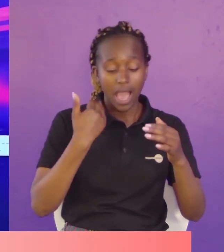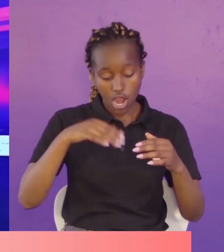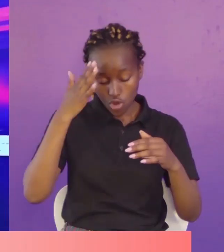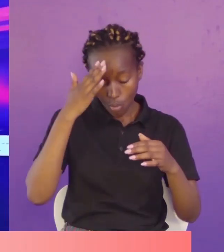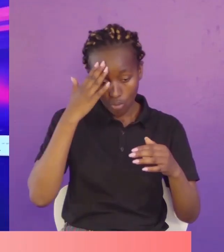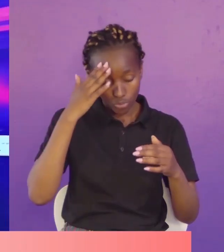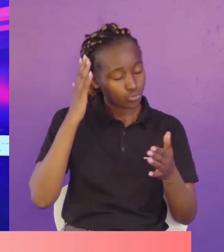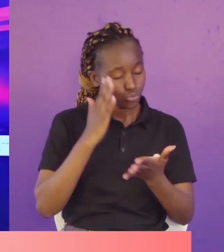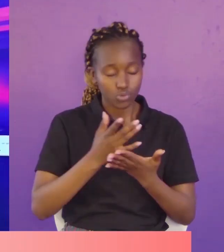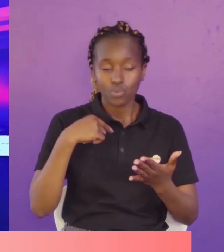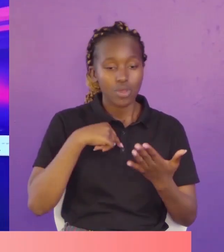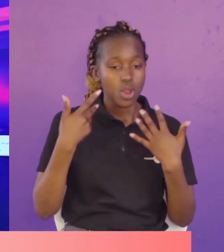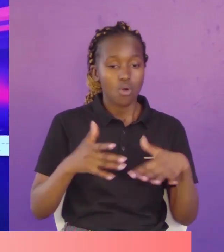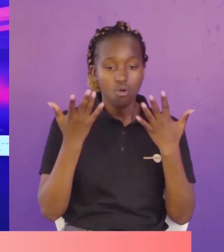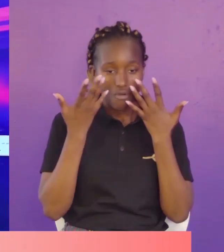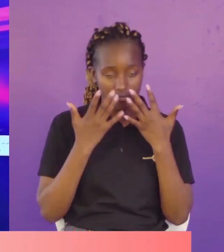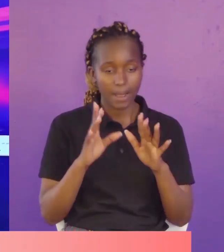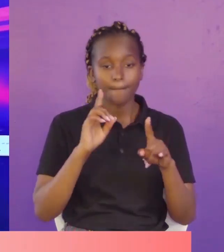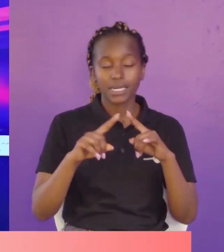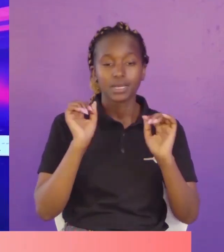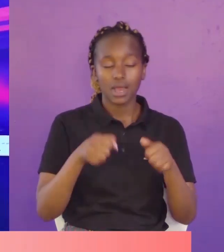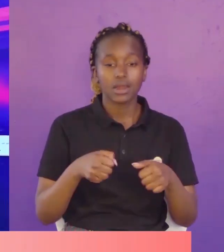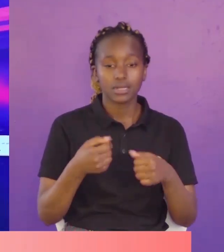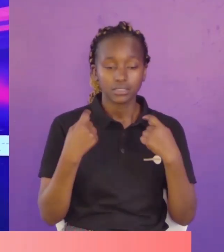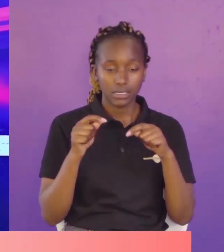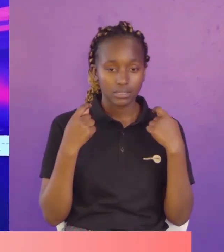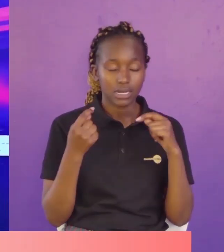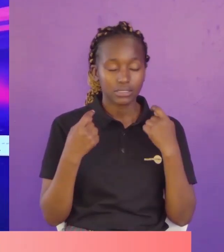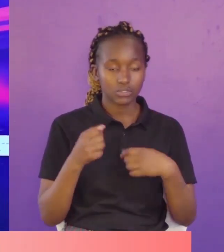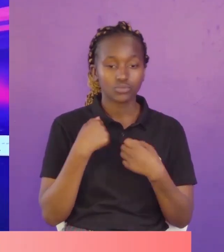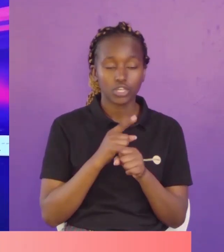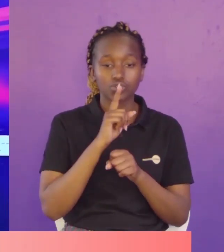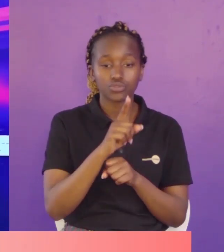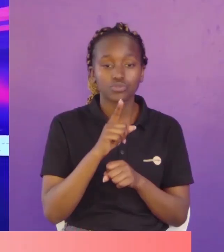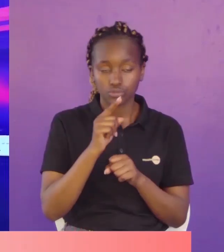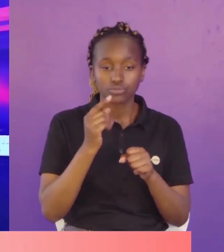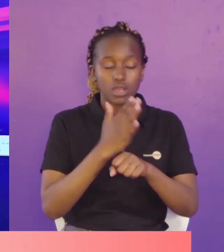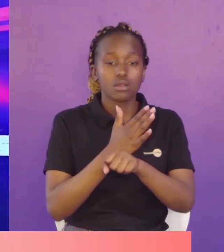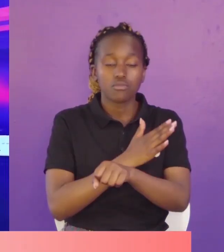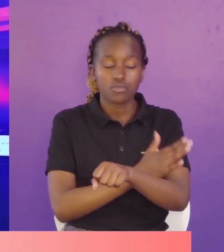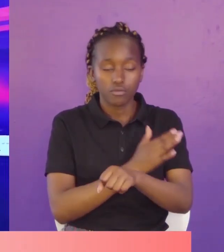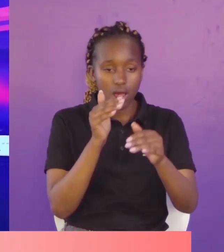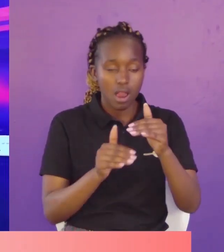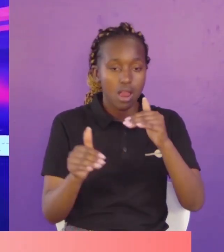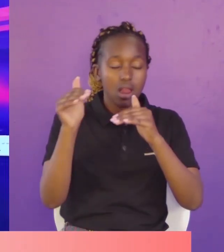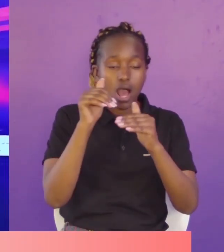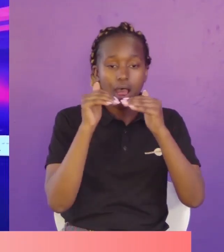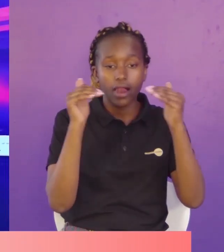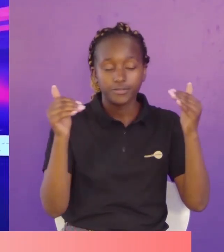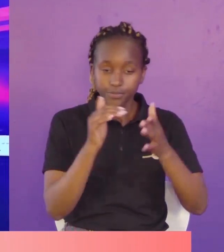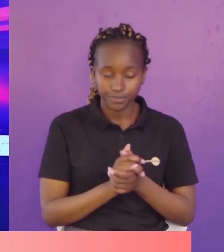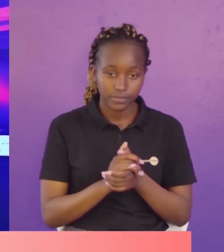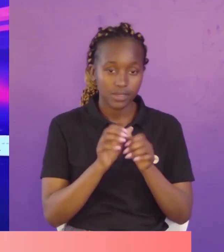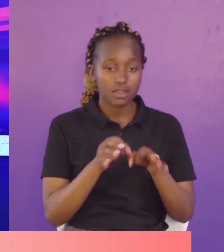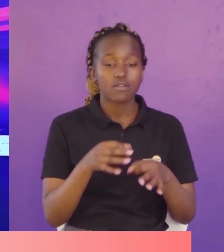cause us, can sink even our hopes. You know, even if these players can win one of these games,